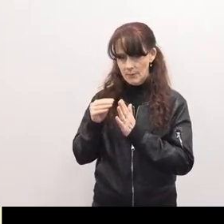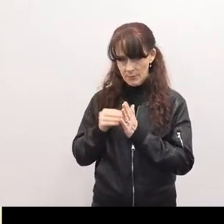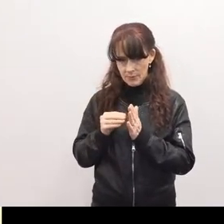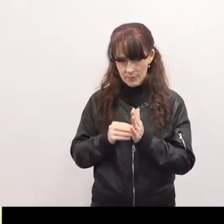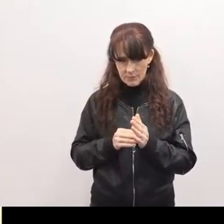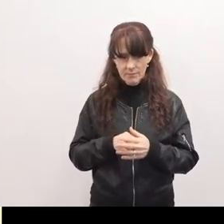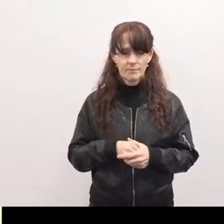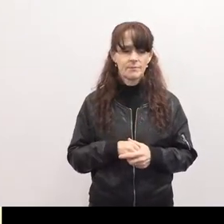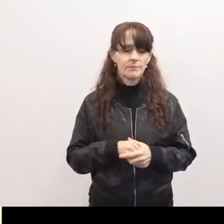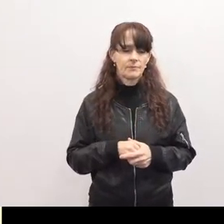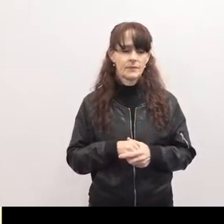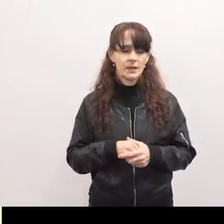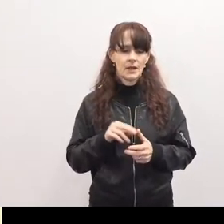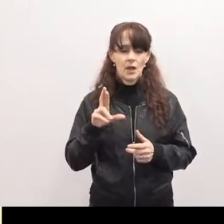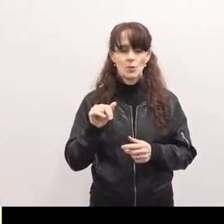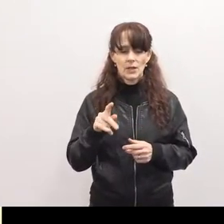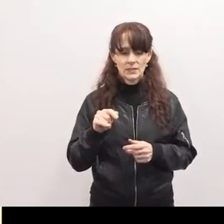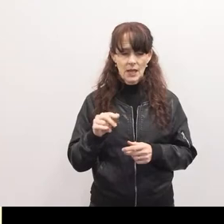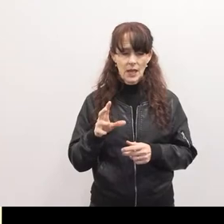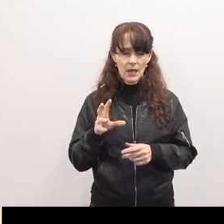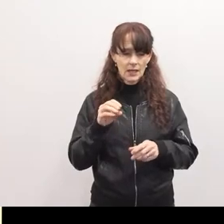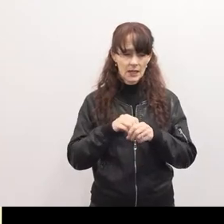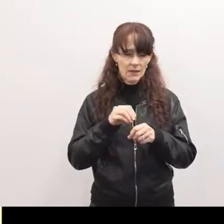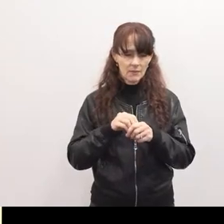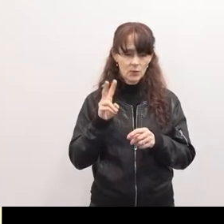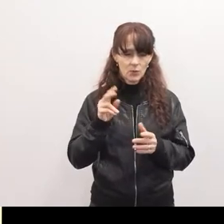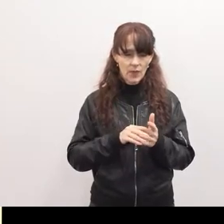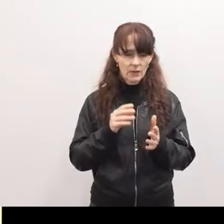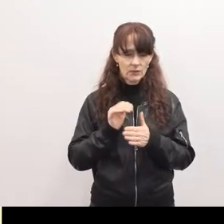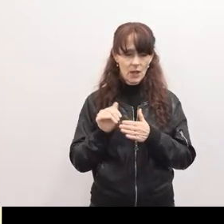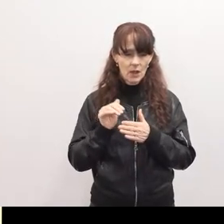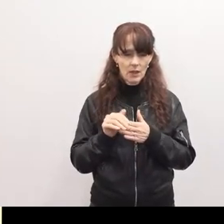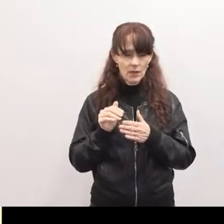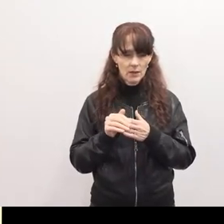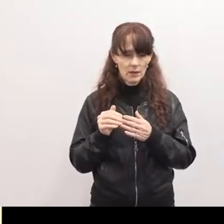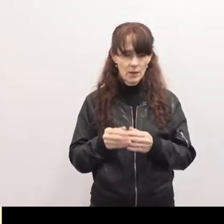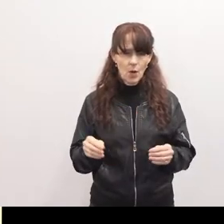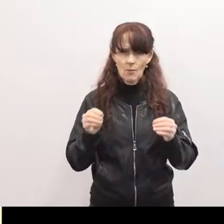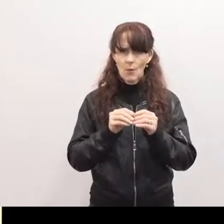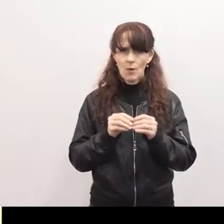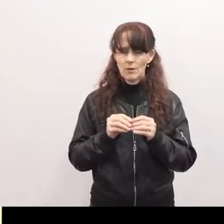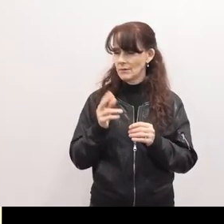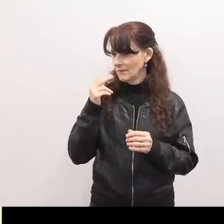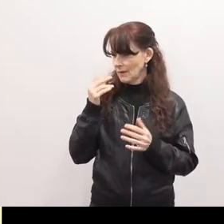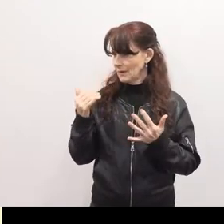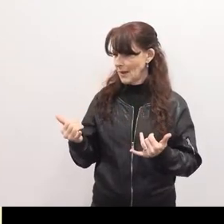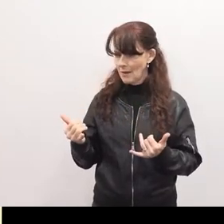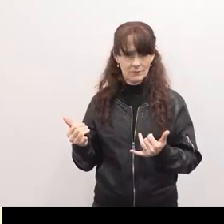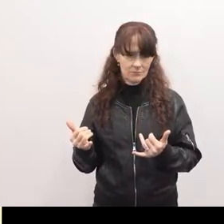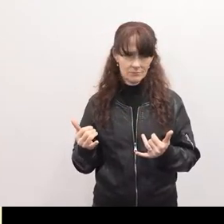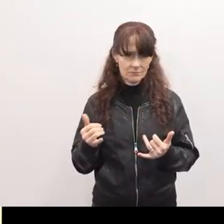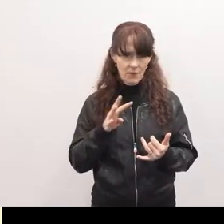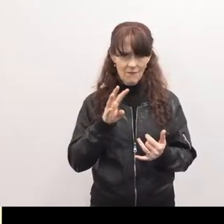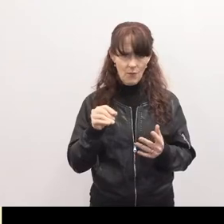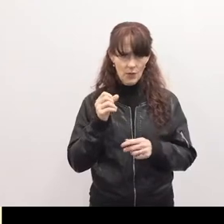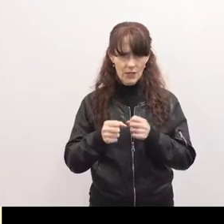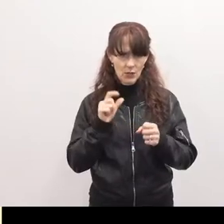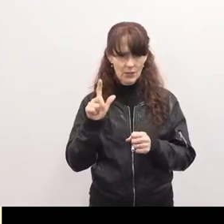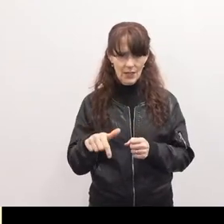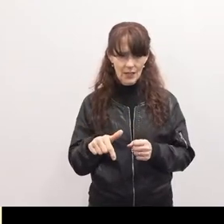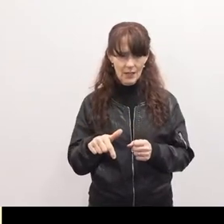700. Real estate property investments of $2,000 or more, which is kind of funny now, almost 40 years later, I